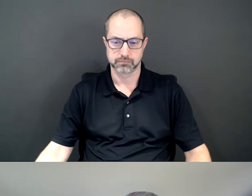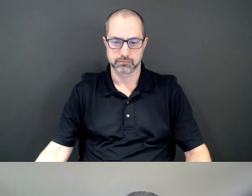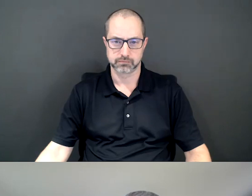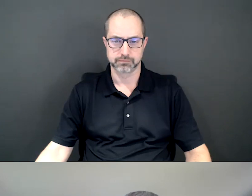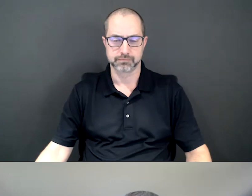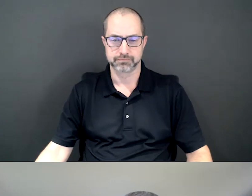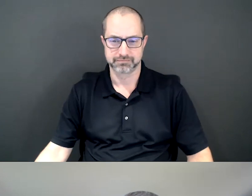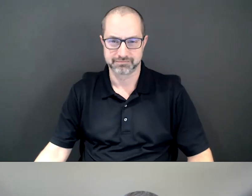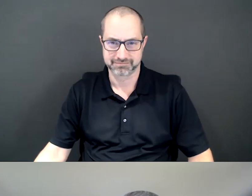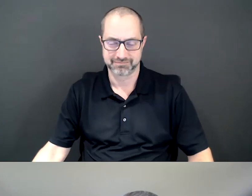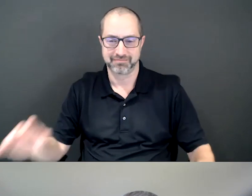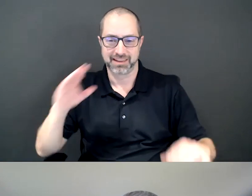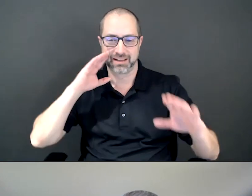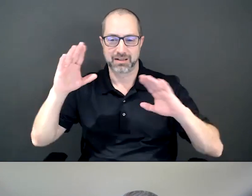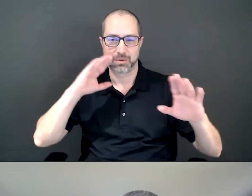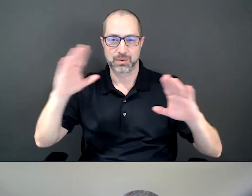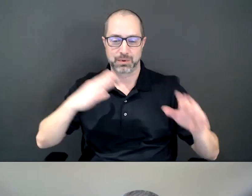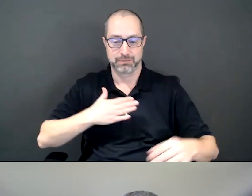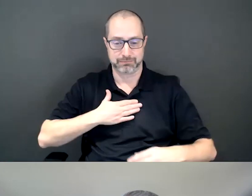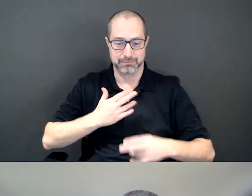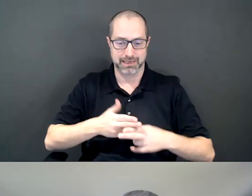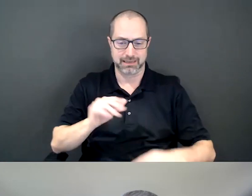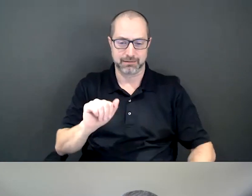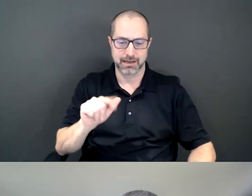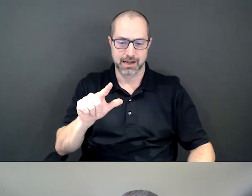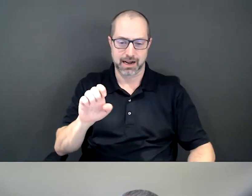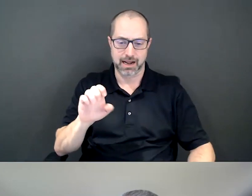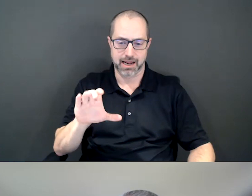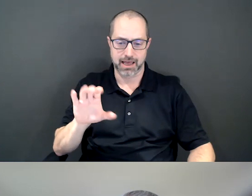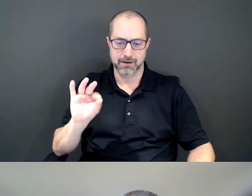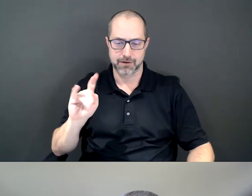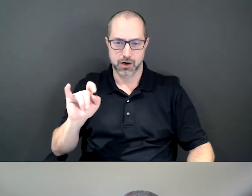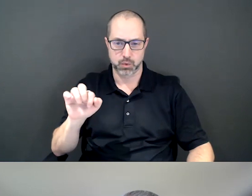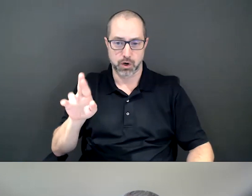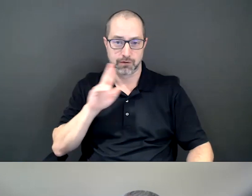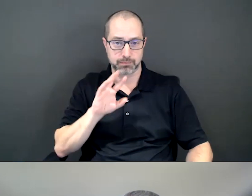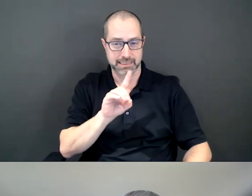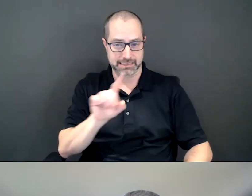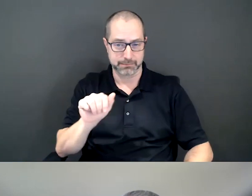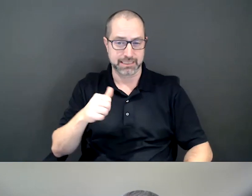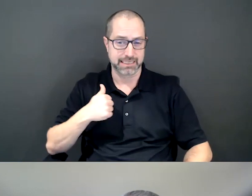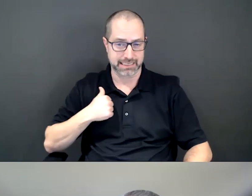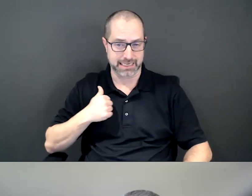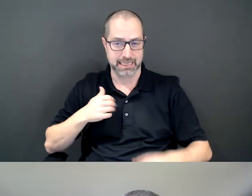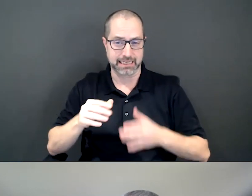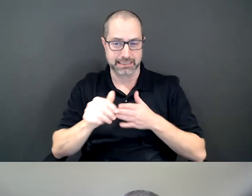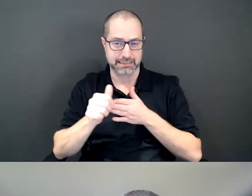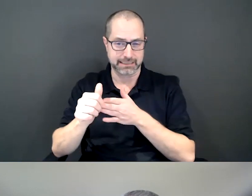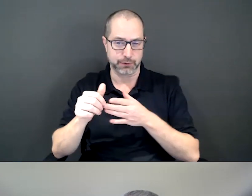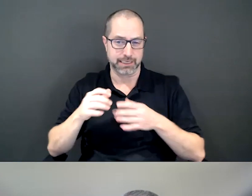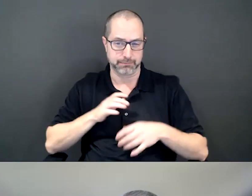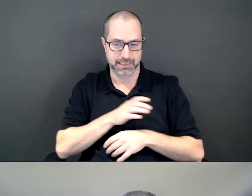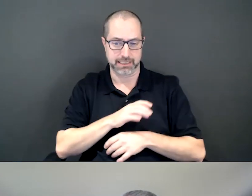Hello, everybody. I'm Alec Farquhar from the Disability and Work Canada Steering Committee. I'm a white male, around 70 years